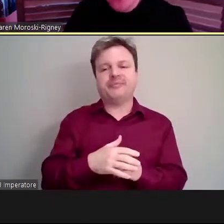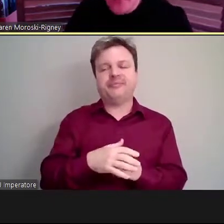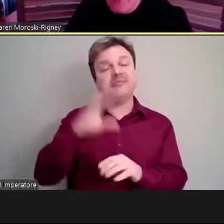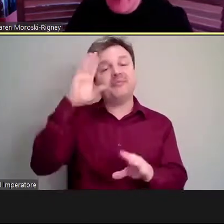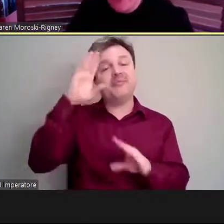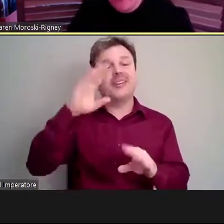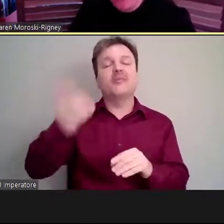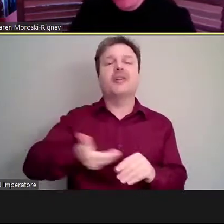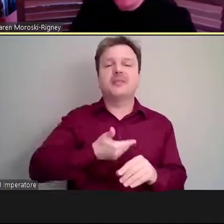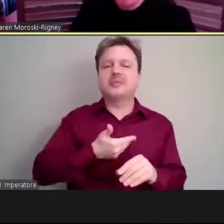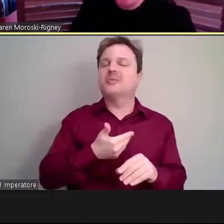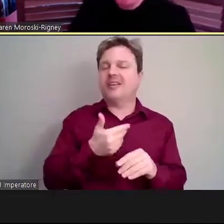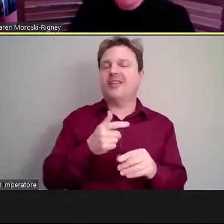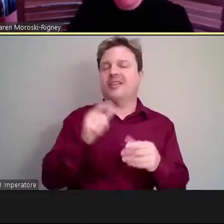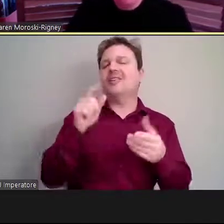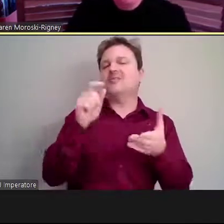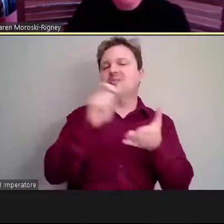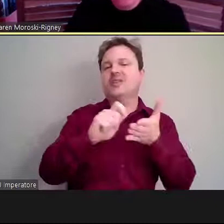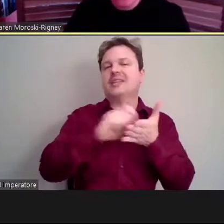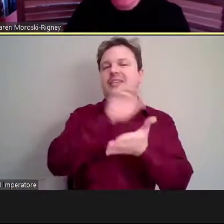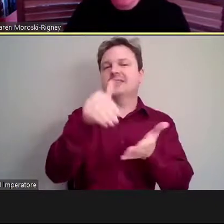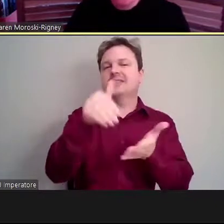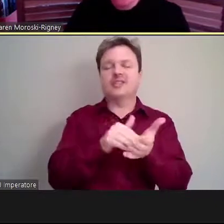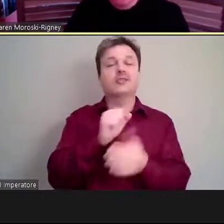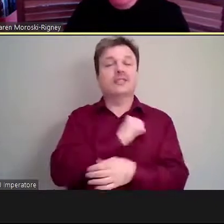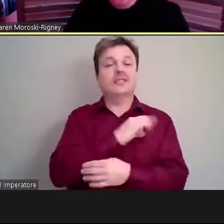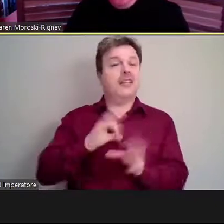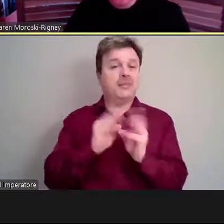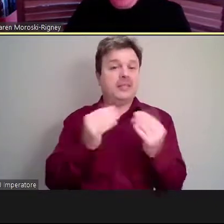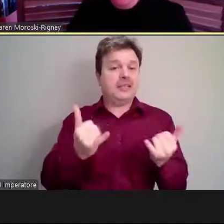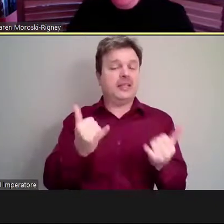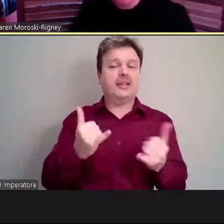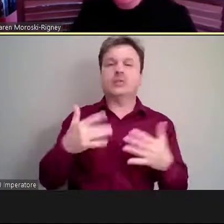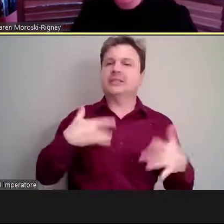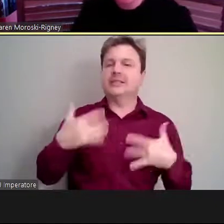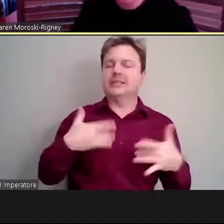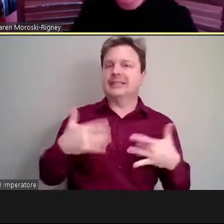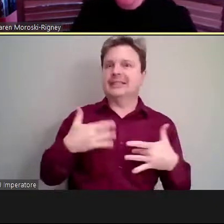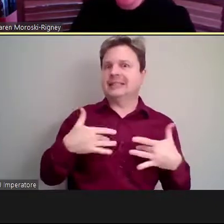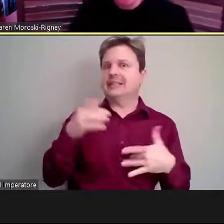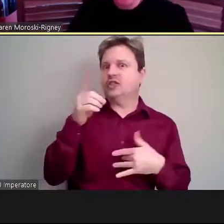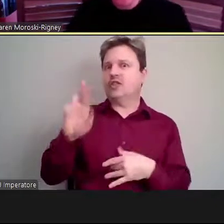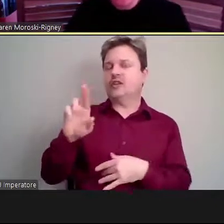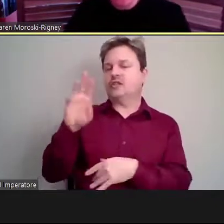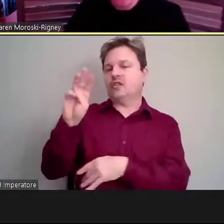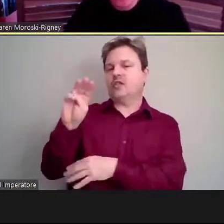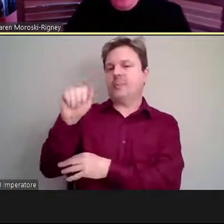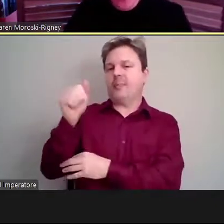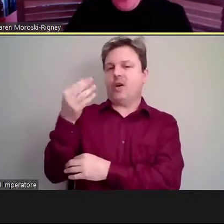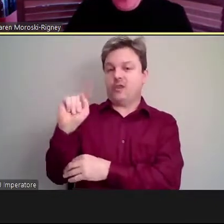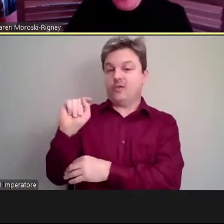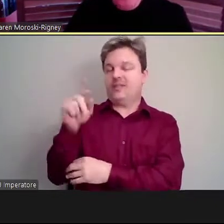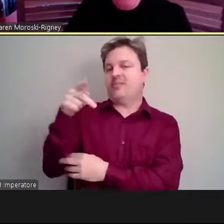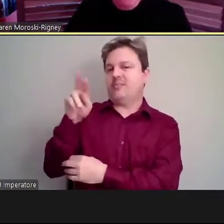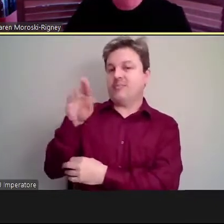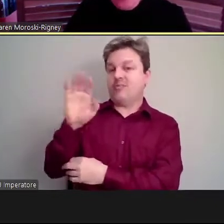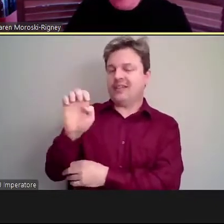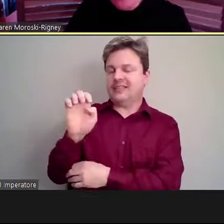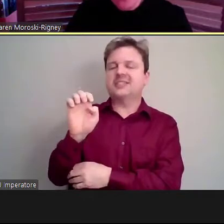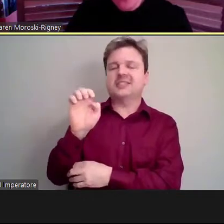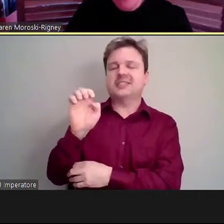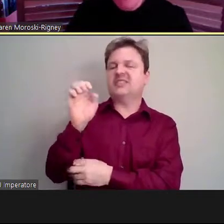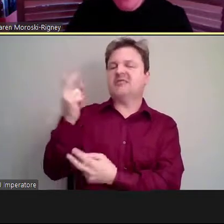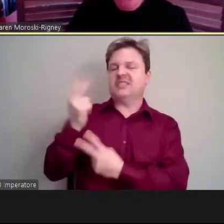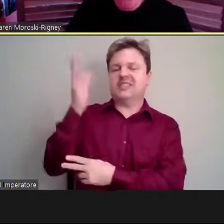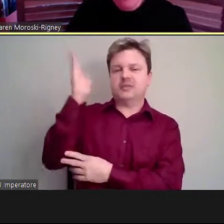Writing Center staff meeting today, where we are very excited to welcome Dr. Margaret Price as our guest speaker. For the